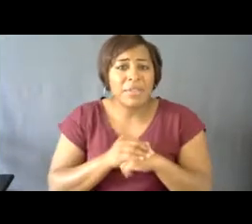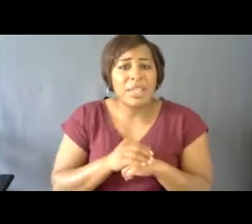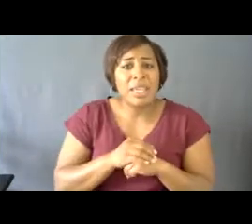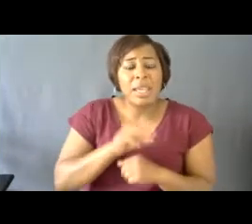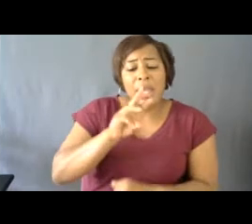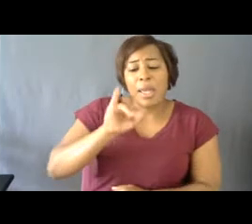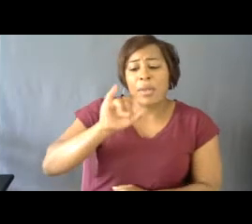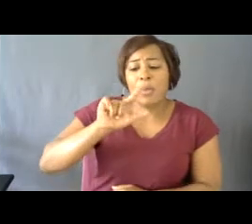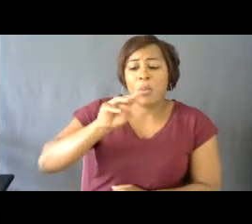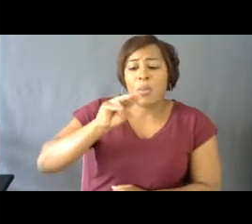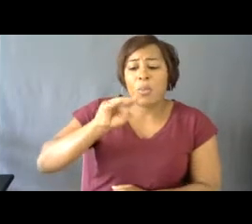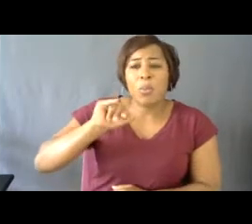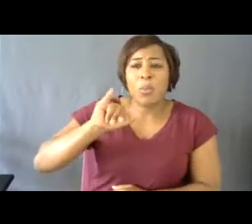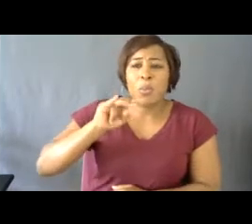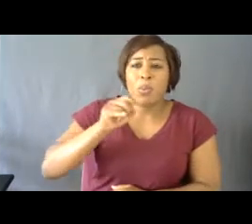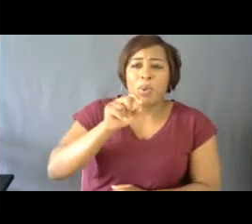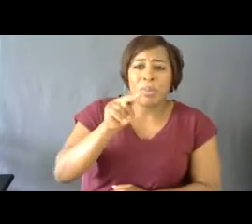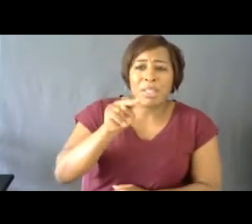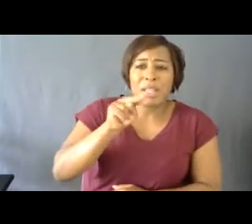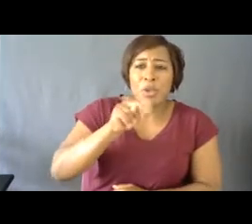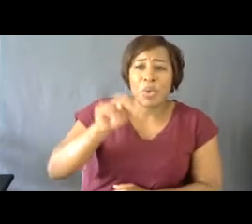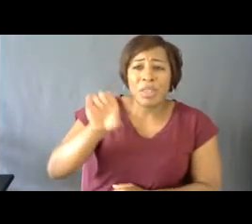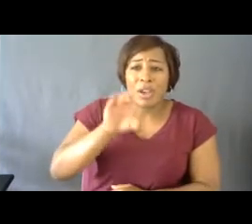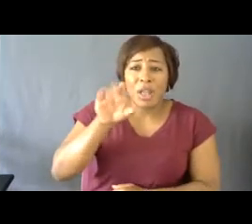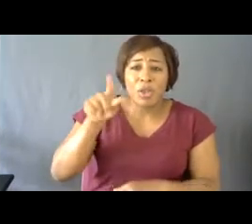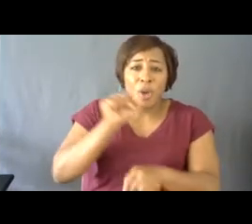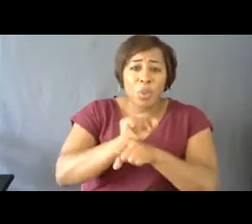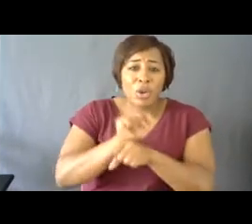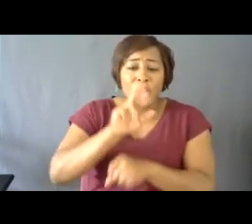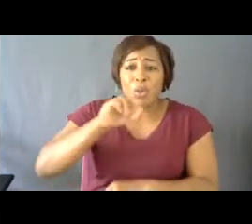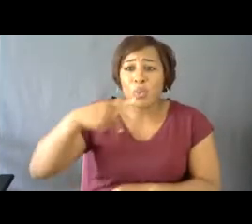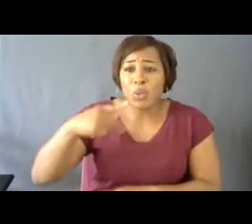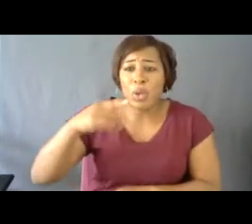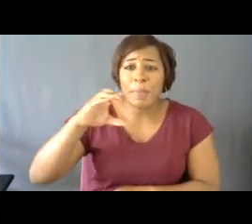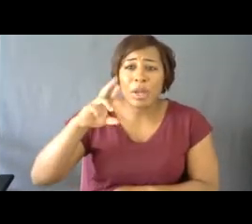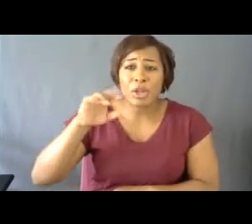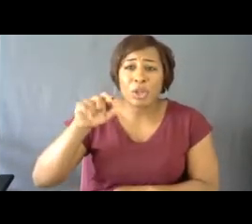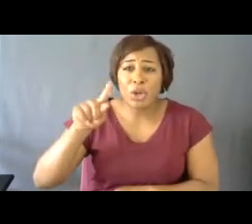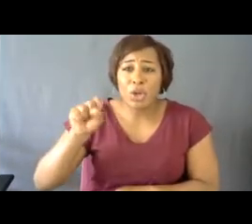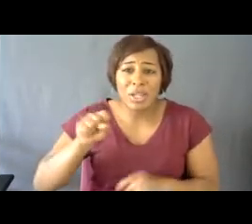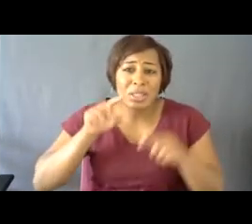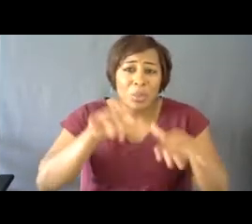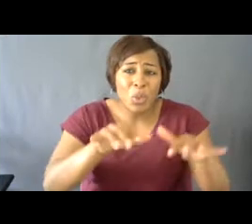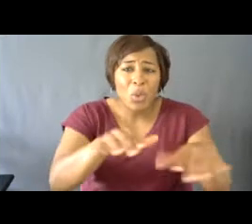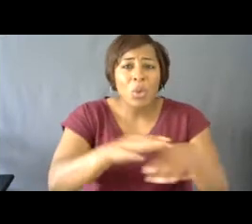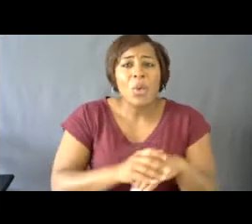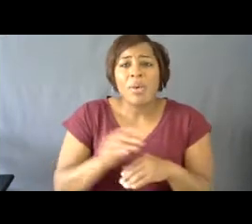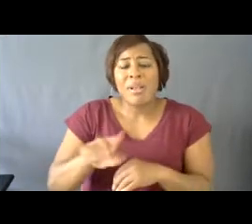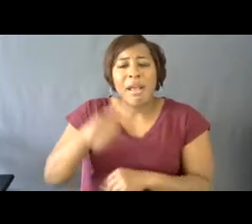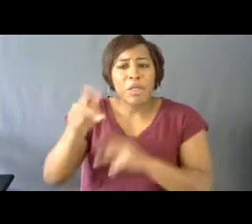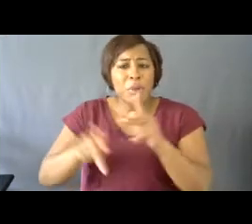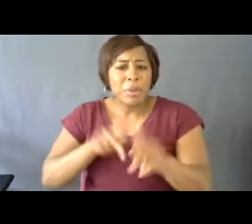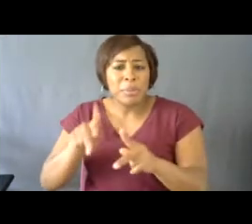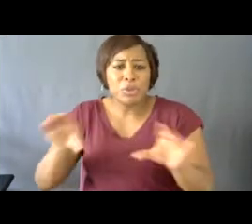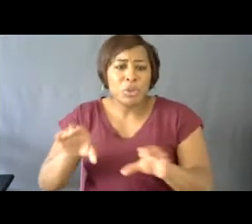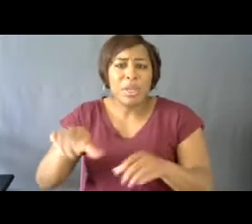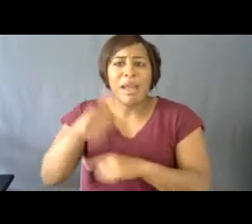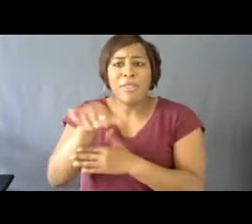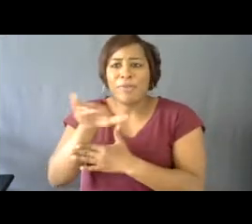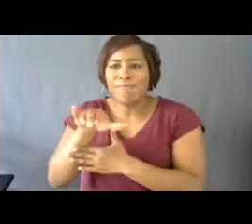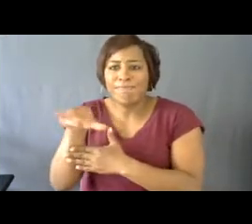rip currents. Then Albuquerque did fire weather and several other videos. So we even have a Weather